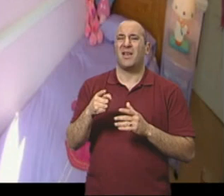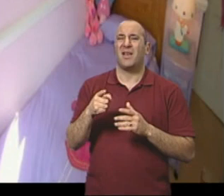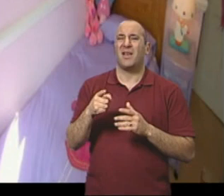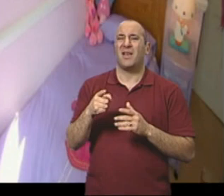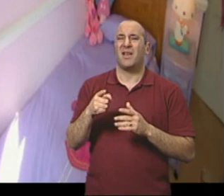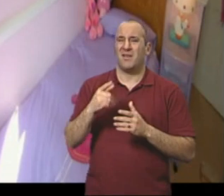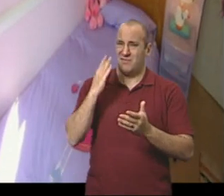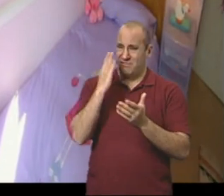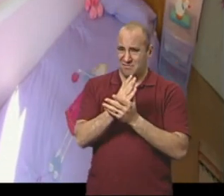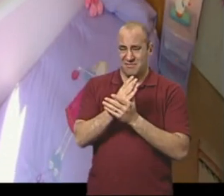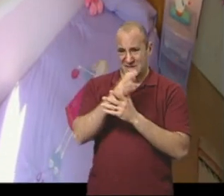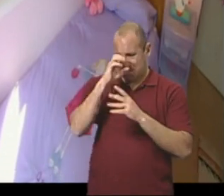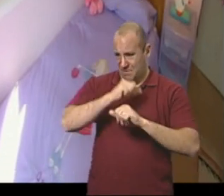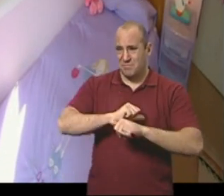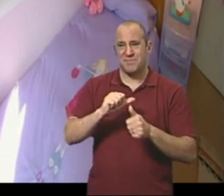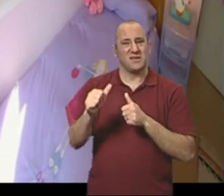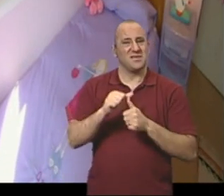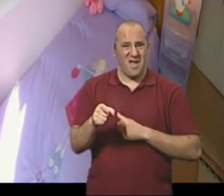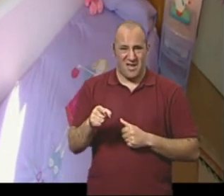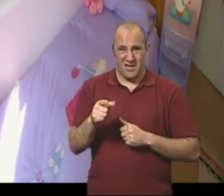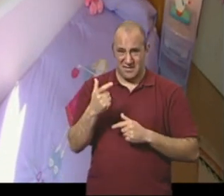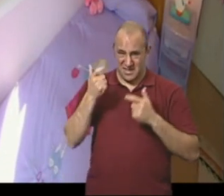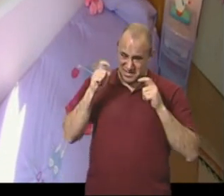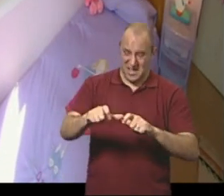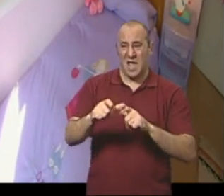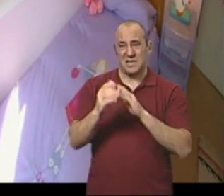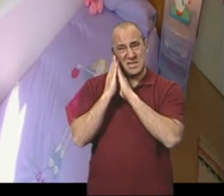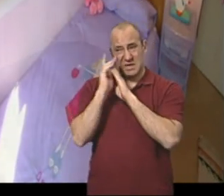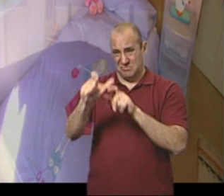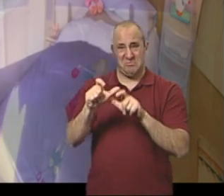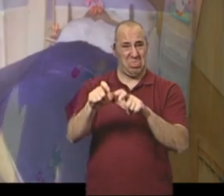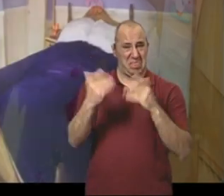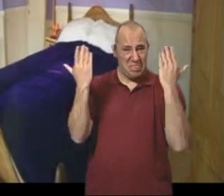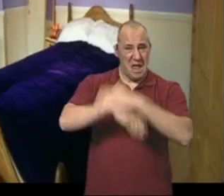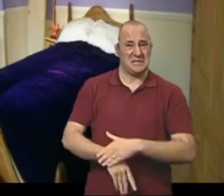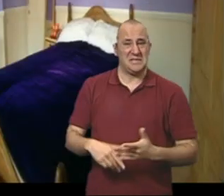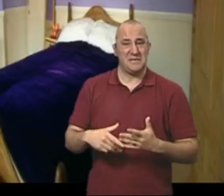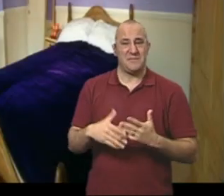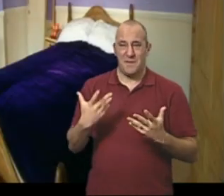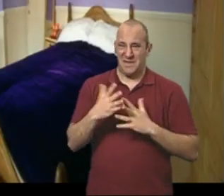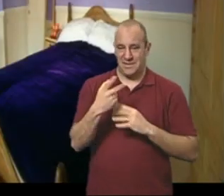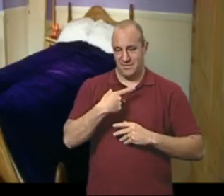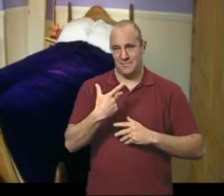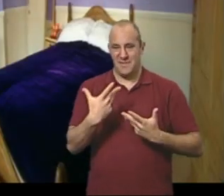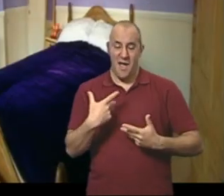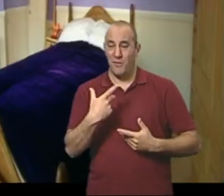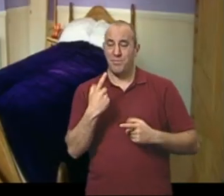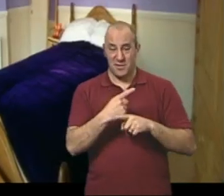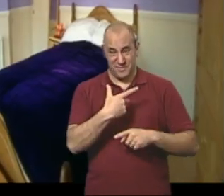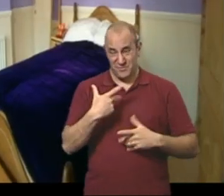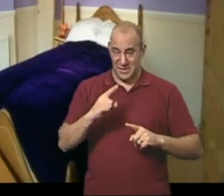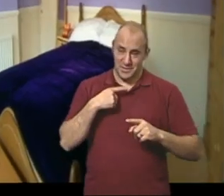Is definitely sleeping an awful lot better. She's staying in her bed pretty much all night. We can actually sort of talk to each other in bed and hold hands